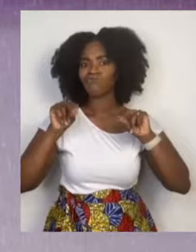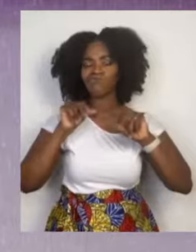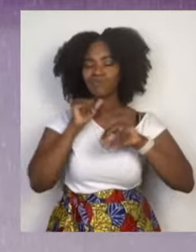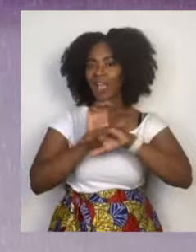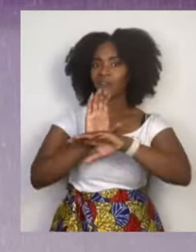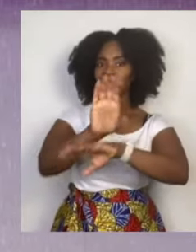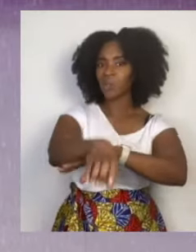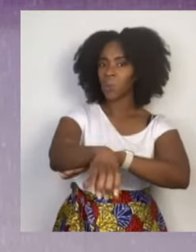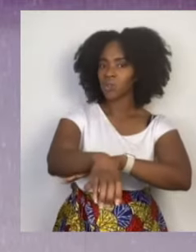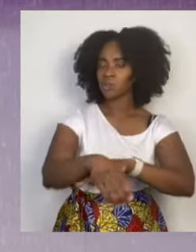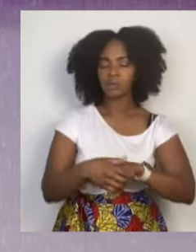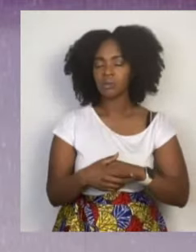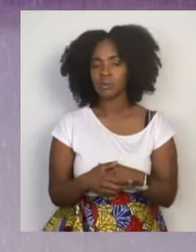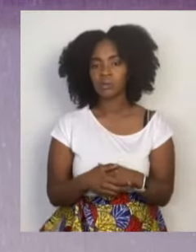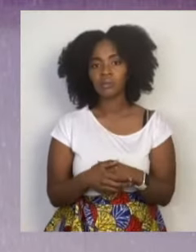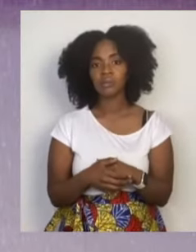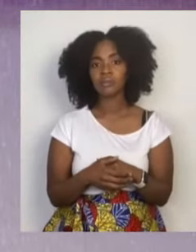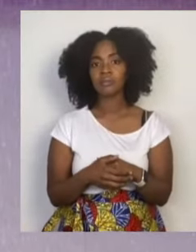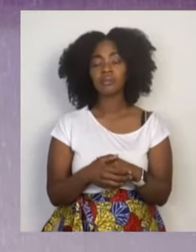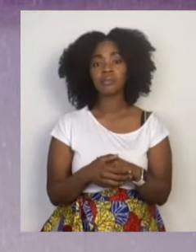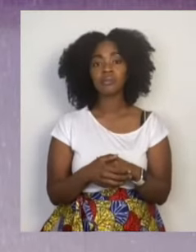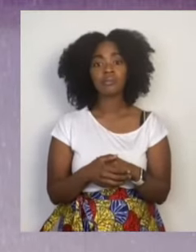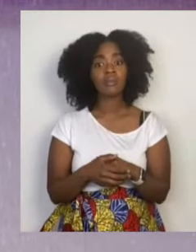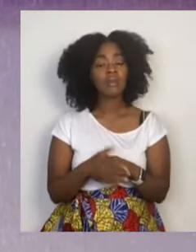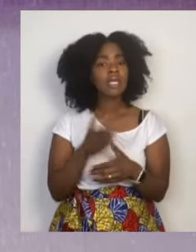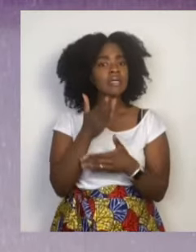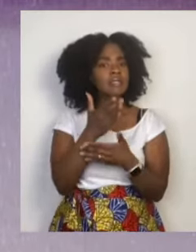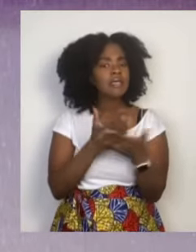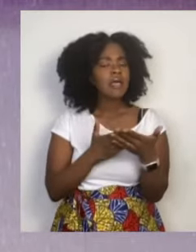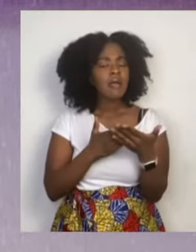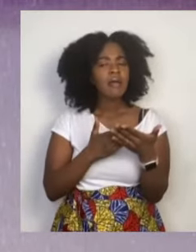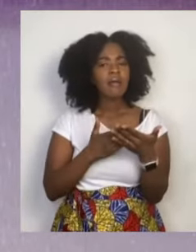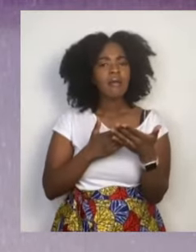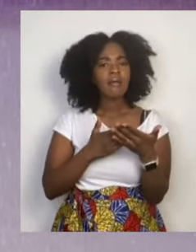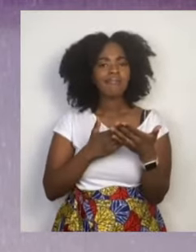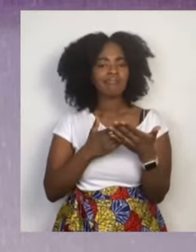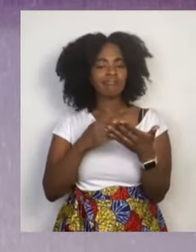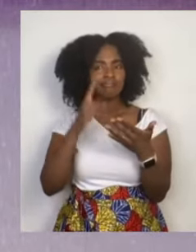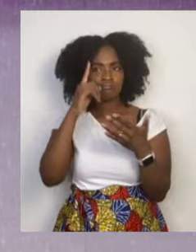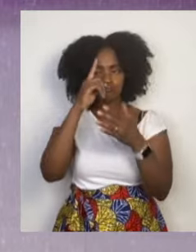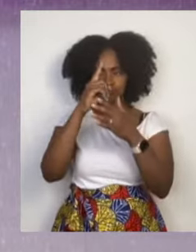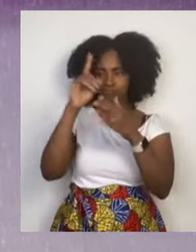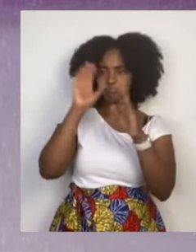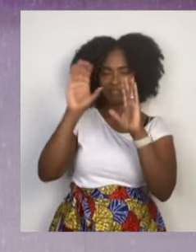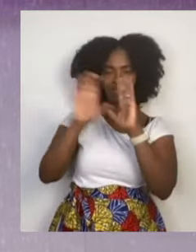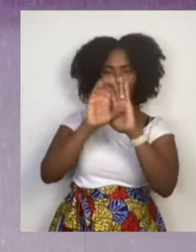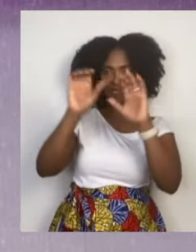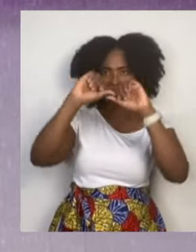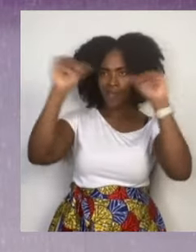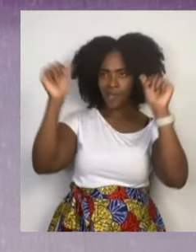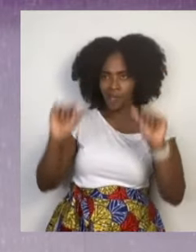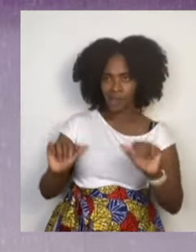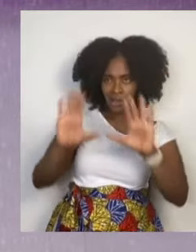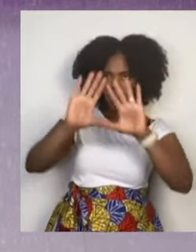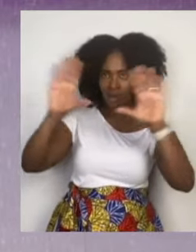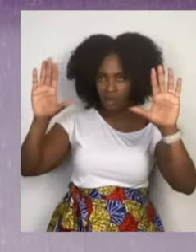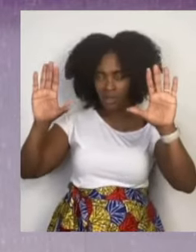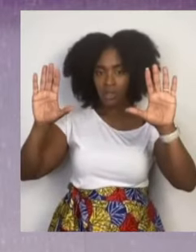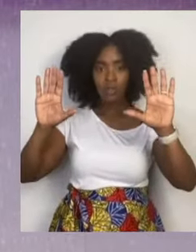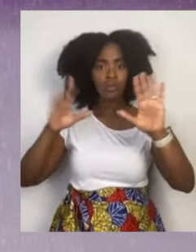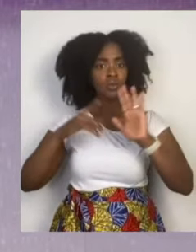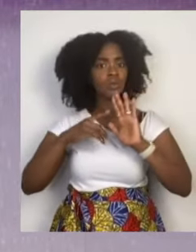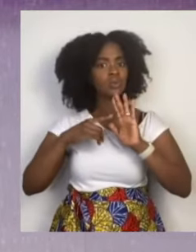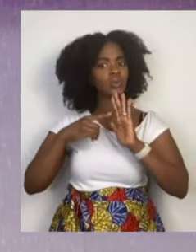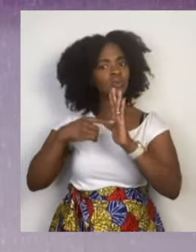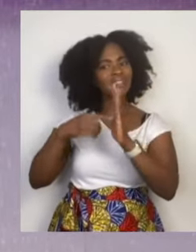Some of the imagery that the Bible uses to teach us about God is a shepherding